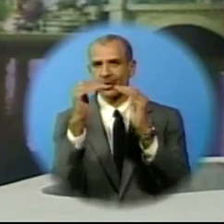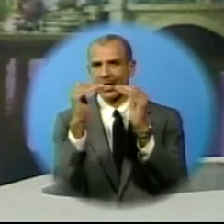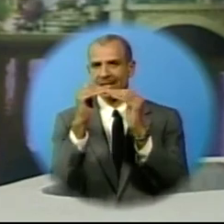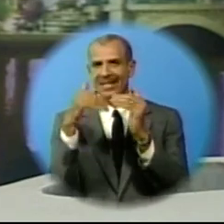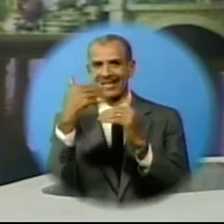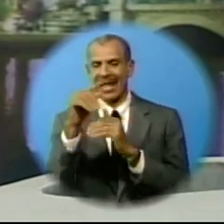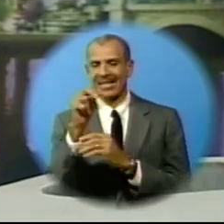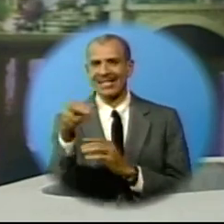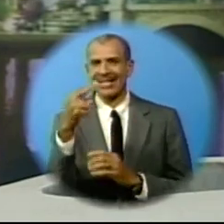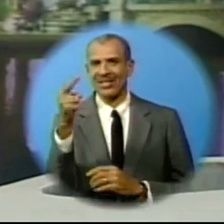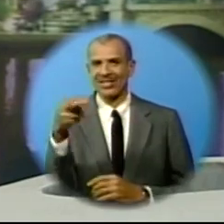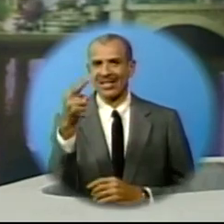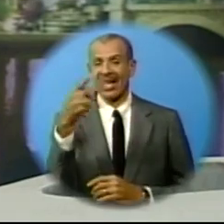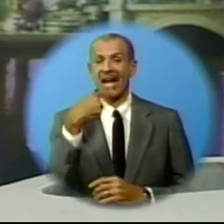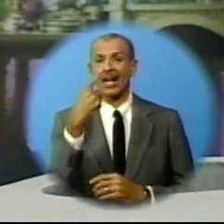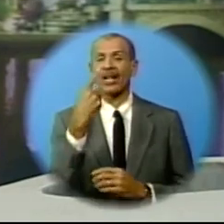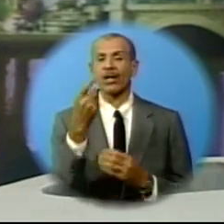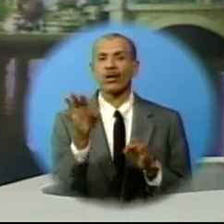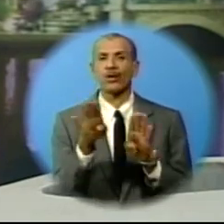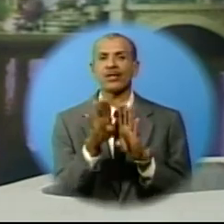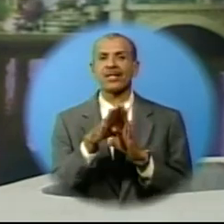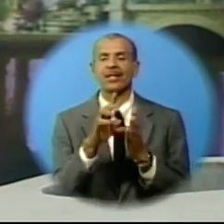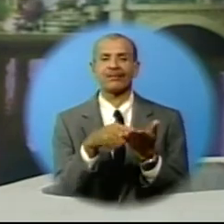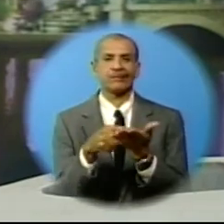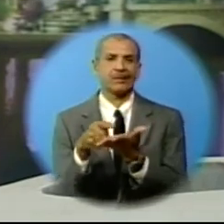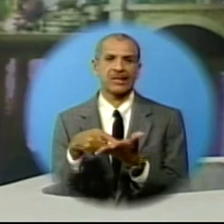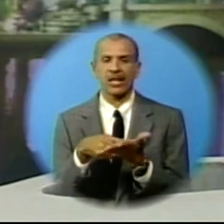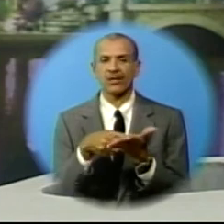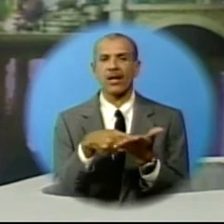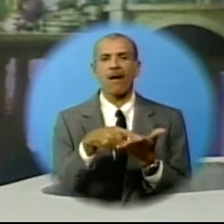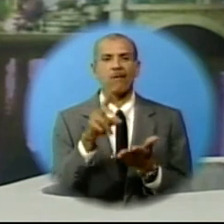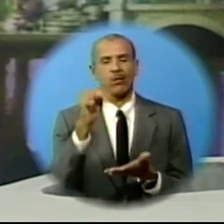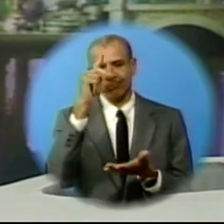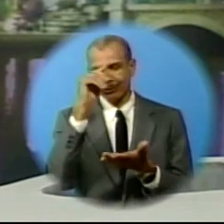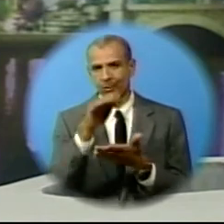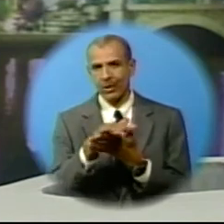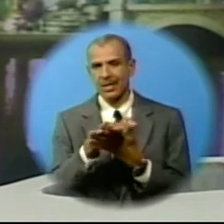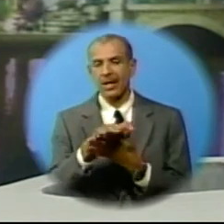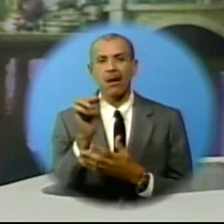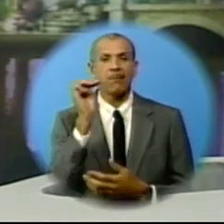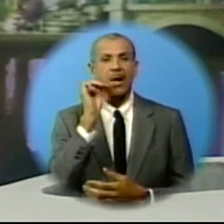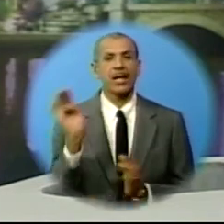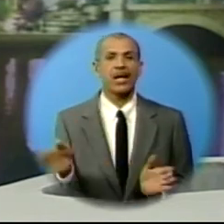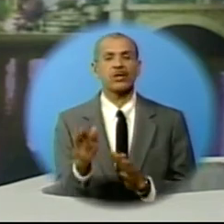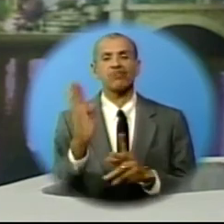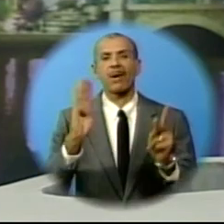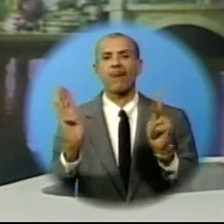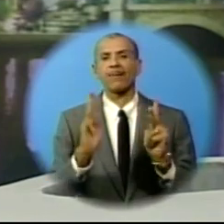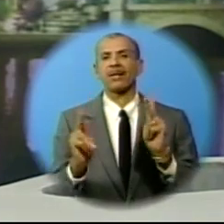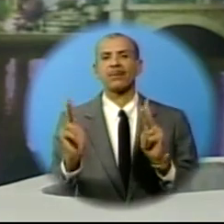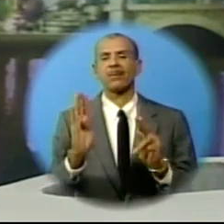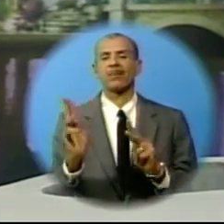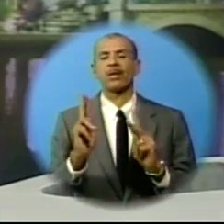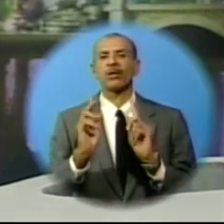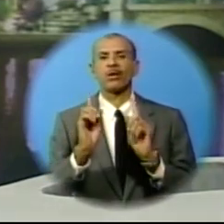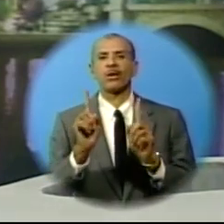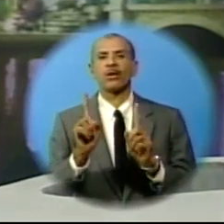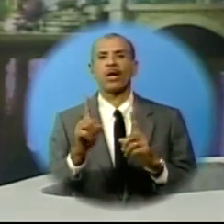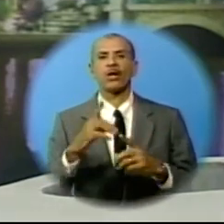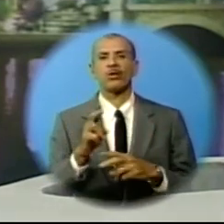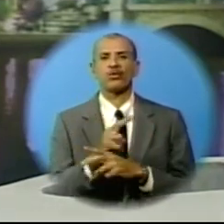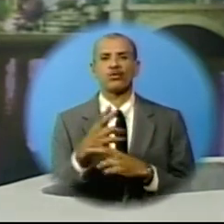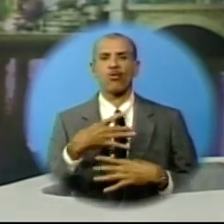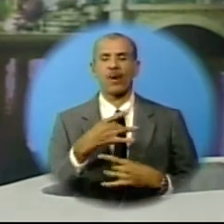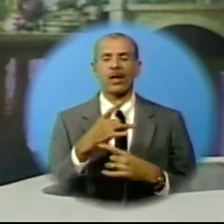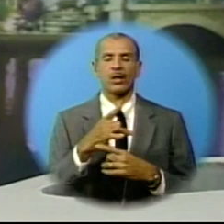next Thursday. In her wrap-up of the debate on the motion of no confidence, Ms. Mottley encouraged Barbadians to wear white to the walk, which will start